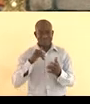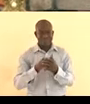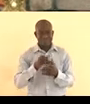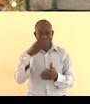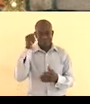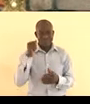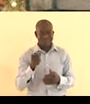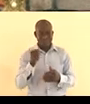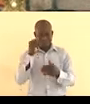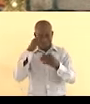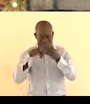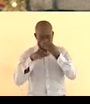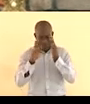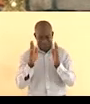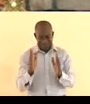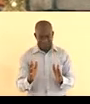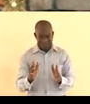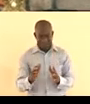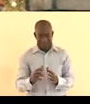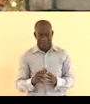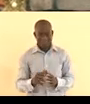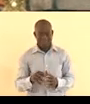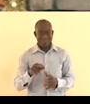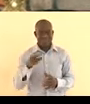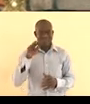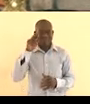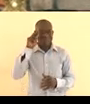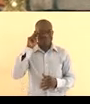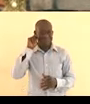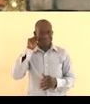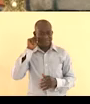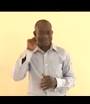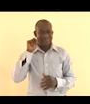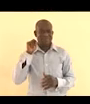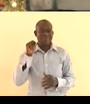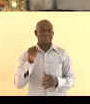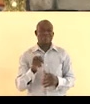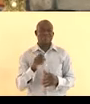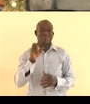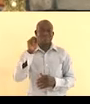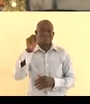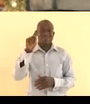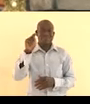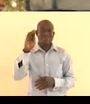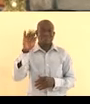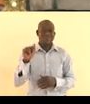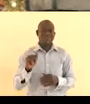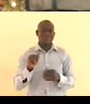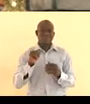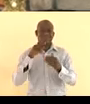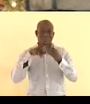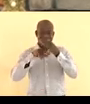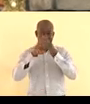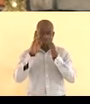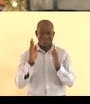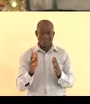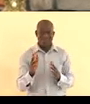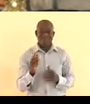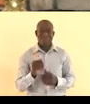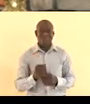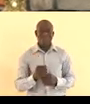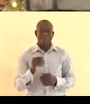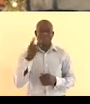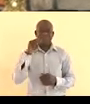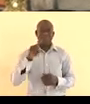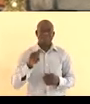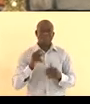It was a prophet, a la Nigerian, Nigerian style prophet. But no, the